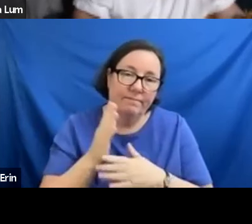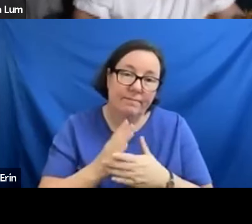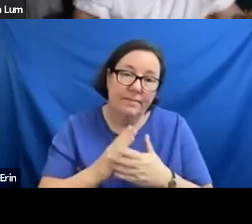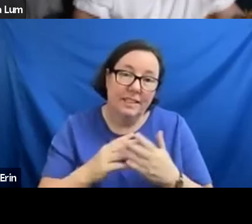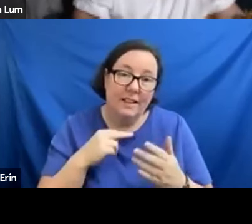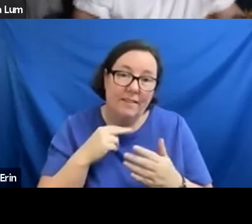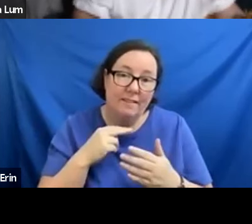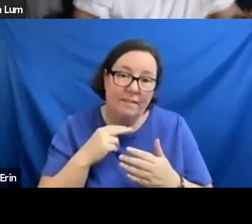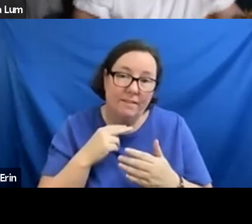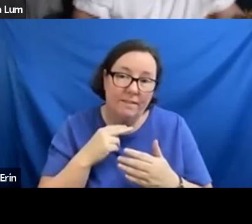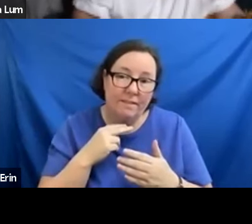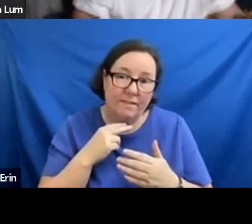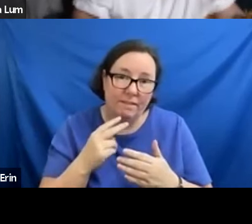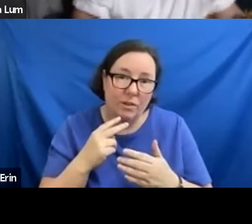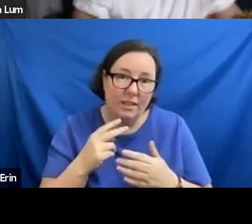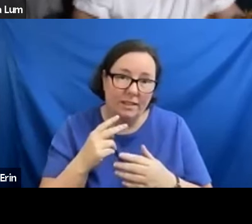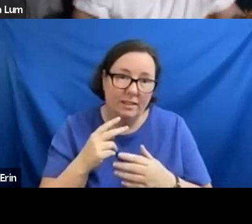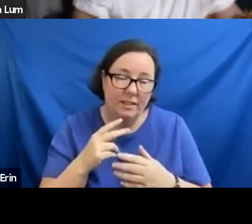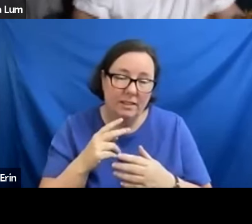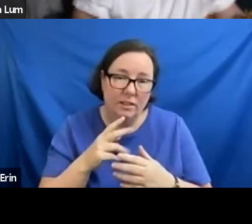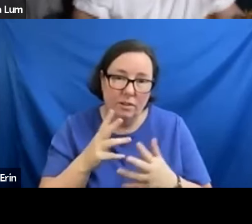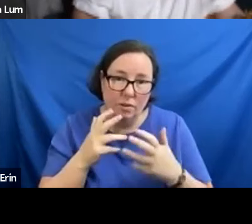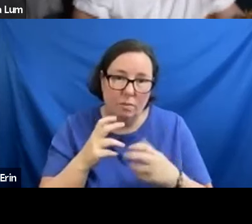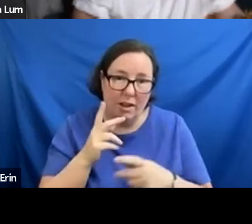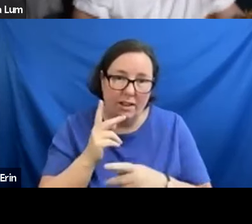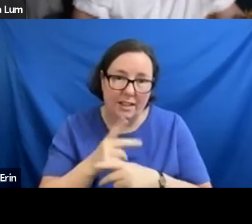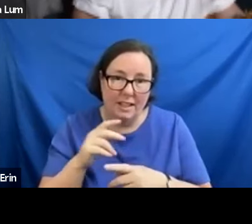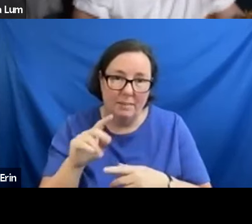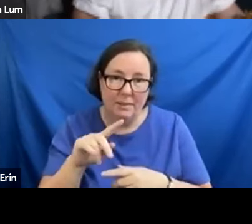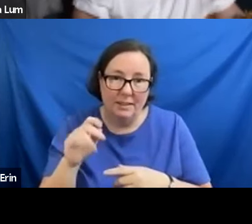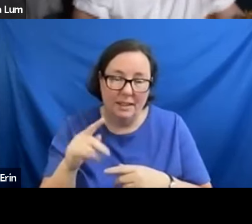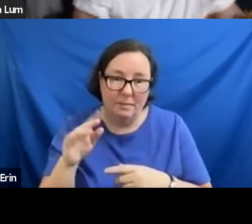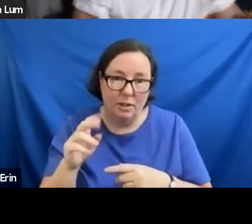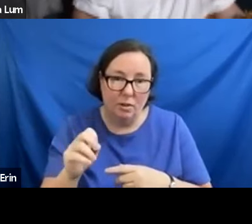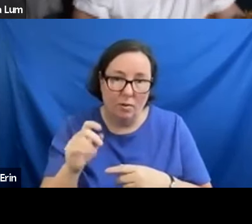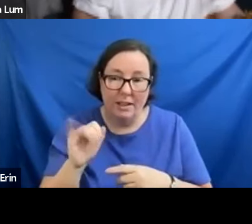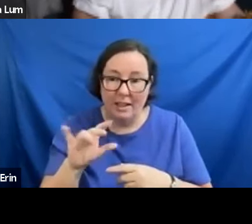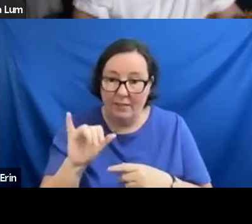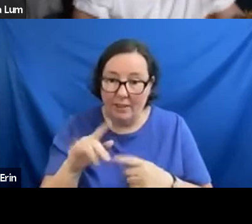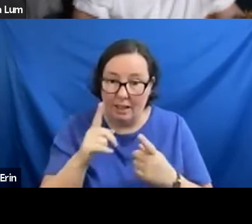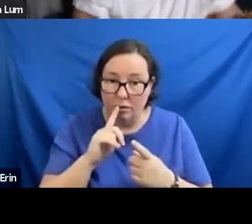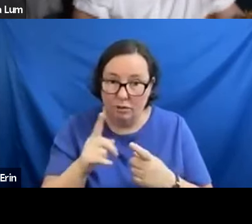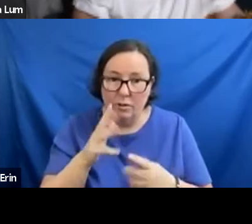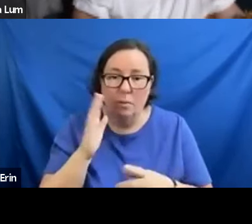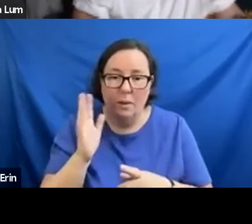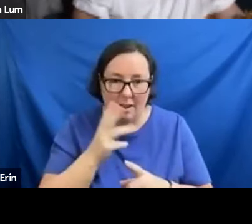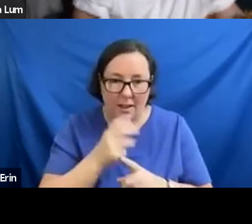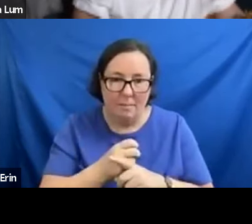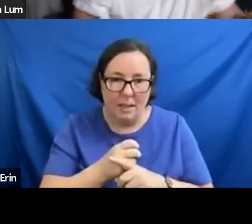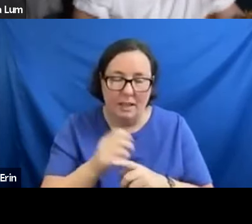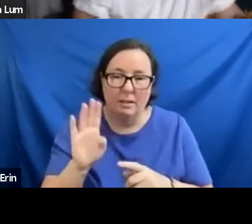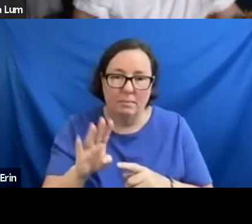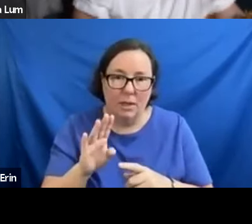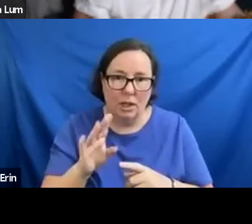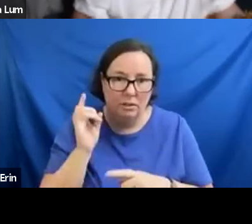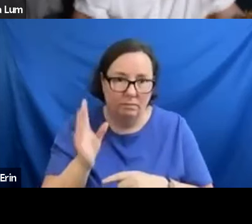force to keep zip code policy and cancel the exam. If this becomes true, this policy will impact Boston dramatically and